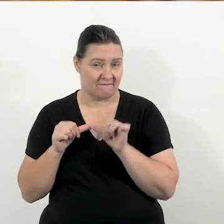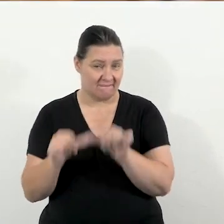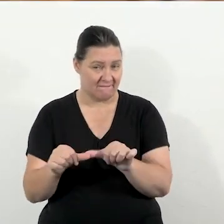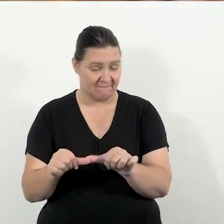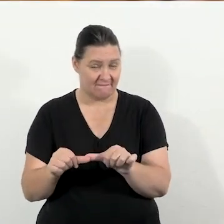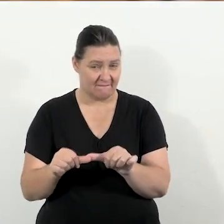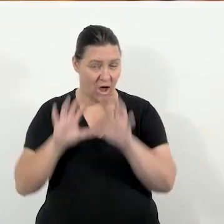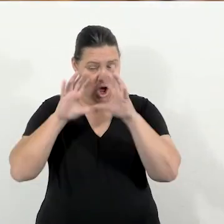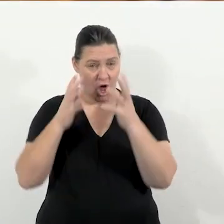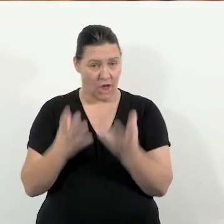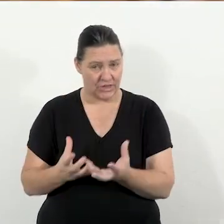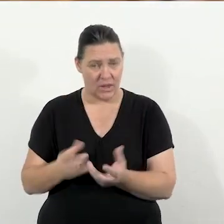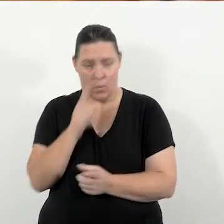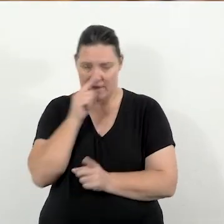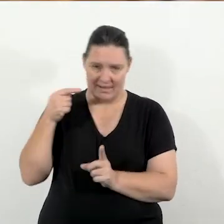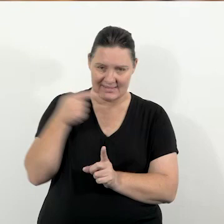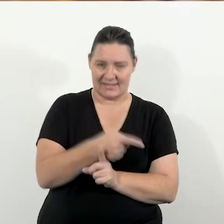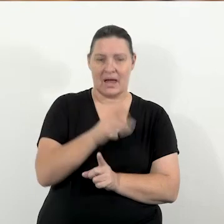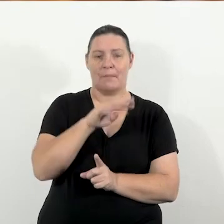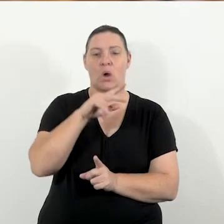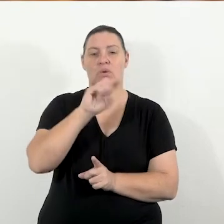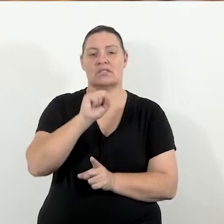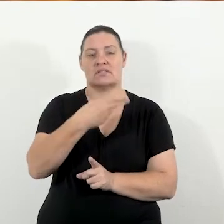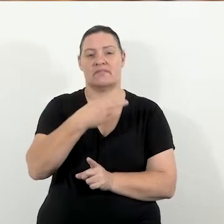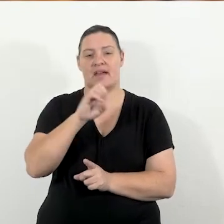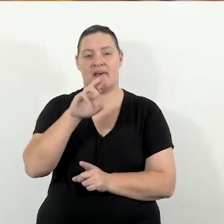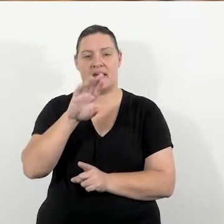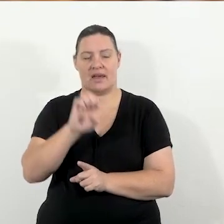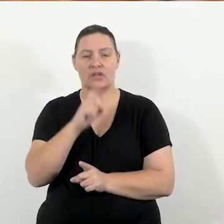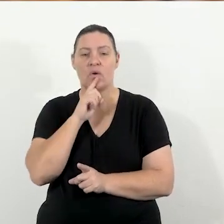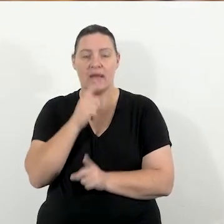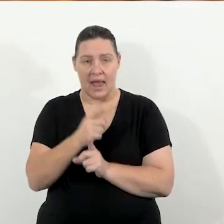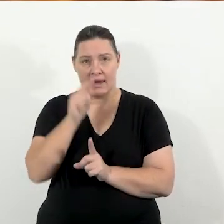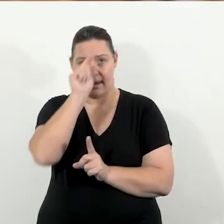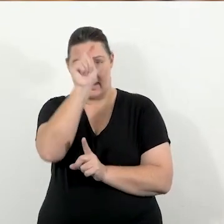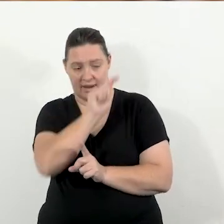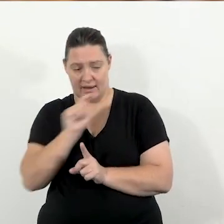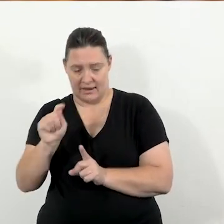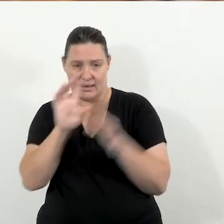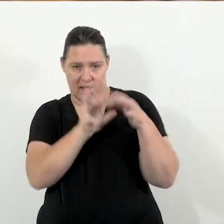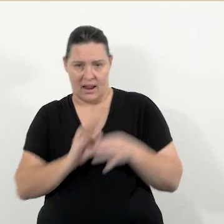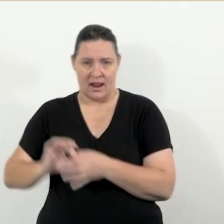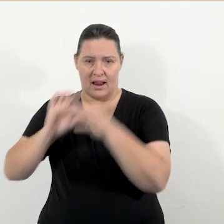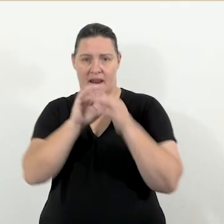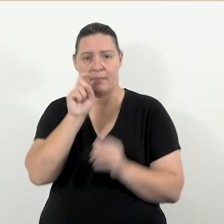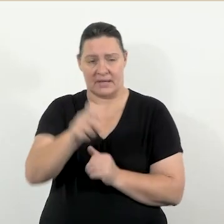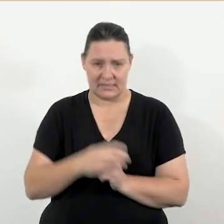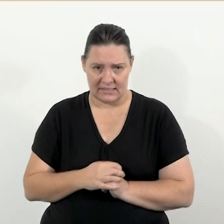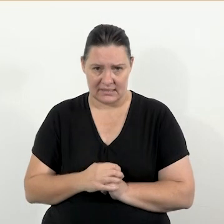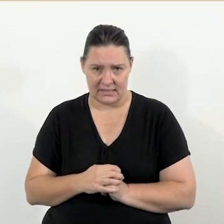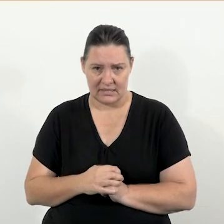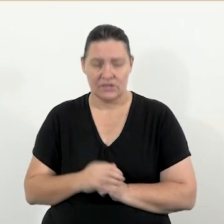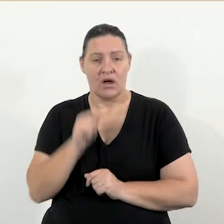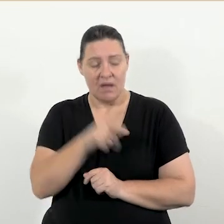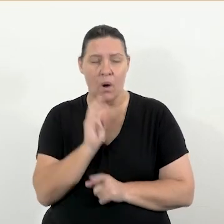exist on Earth, we need the biosphere to interact with other spheres. So the biosphere here is going